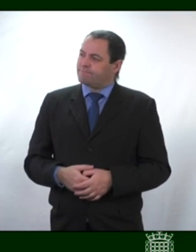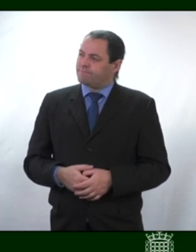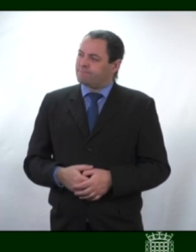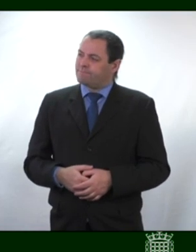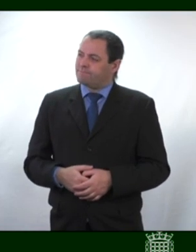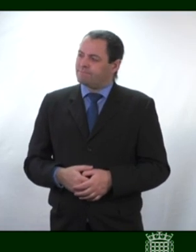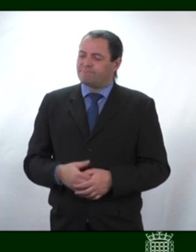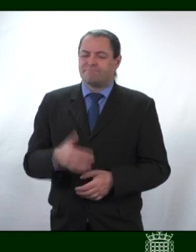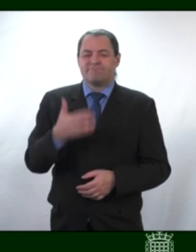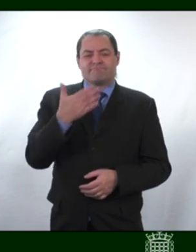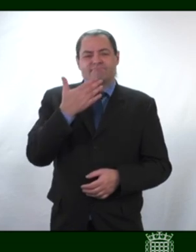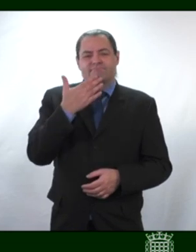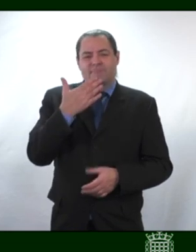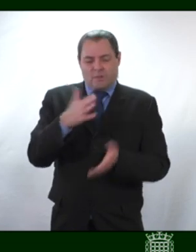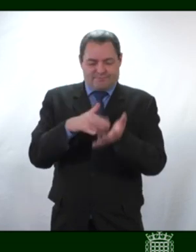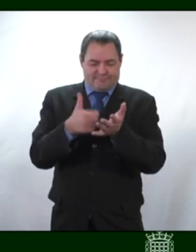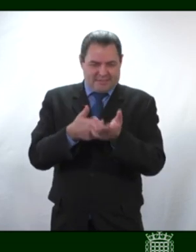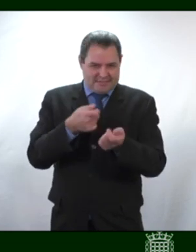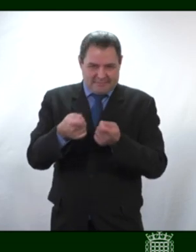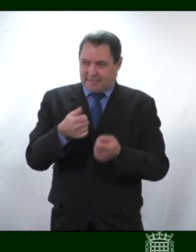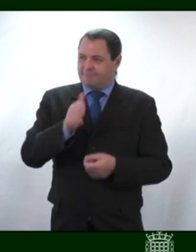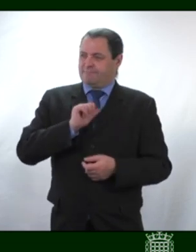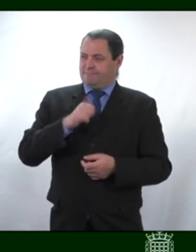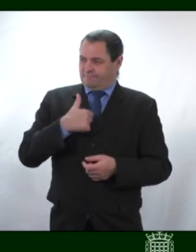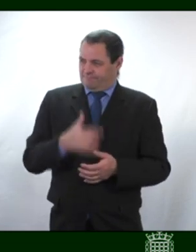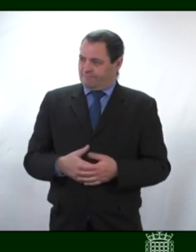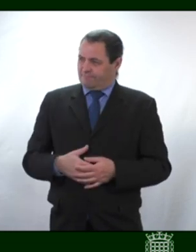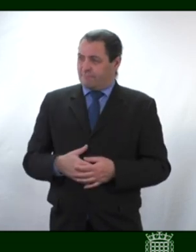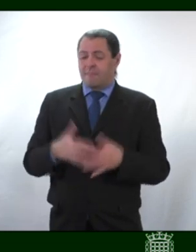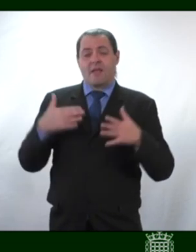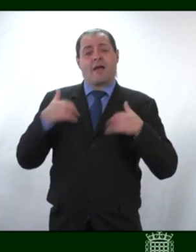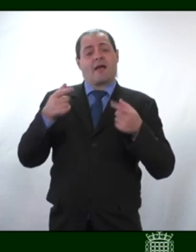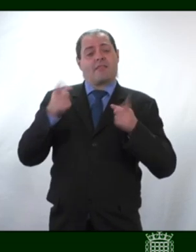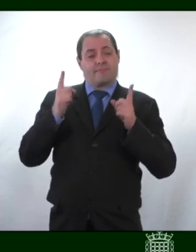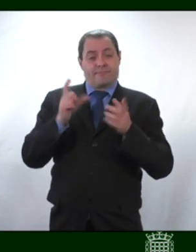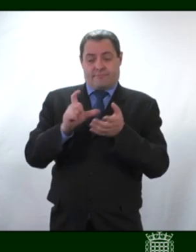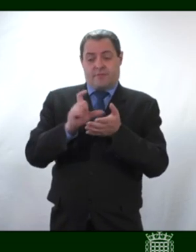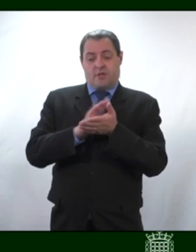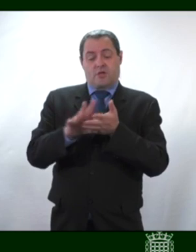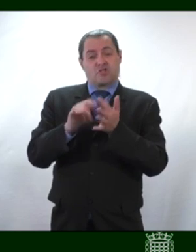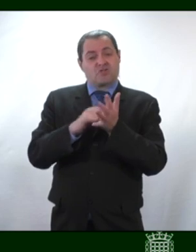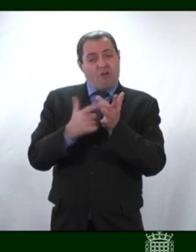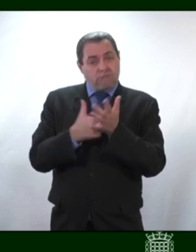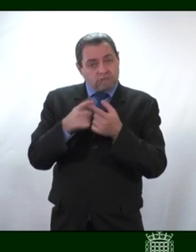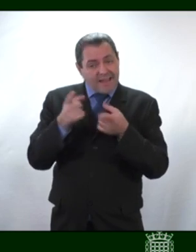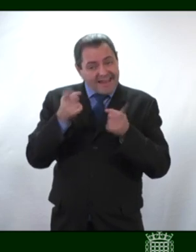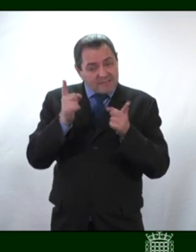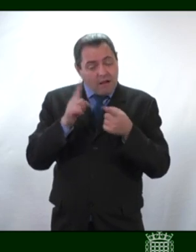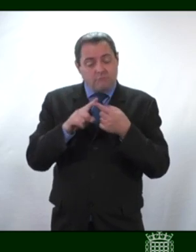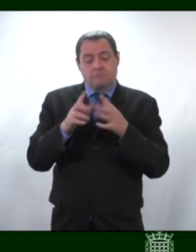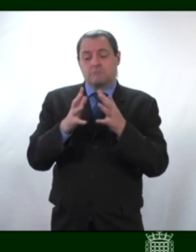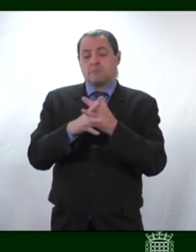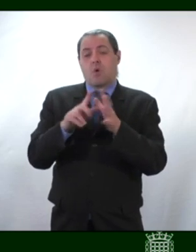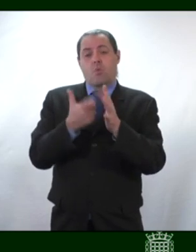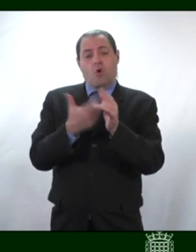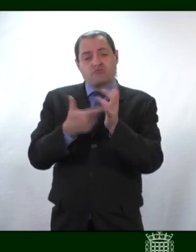Thank you, Mr. Speaker. Secretary of State, Cheshire leaders, indeed the Warrington leader, has